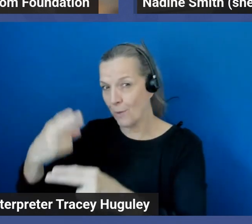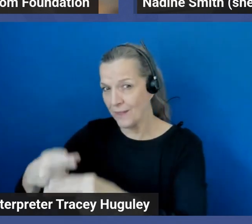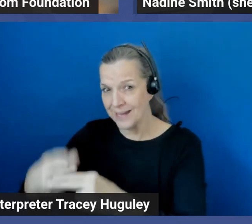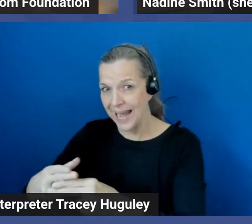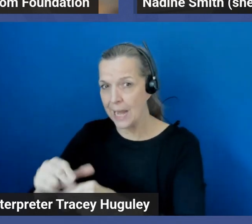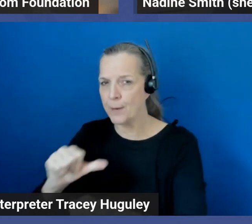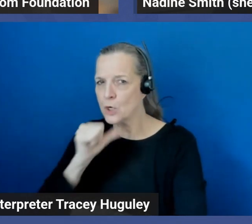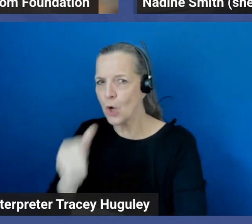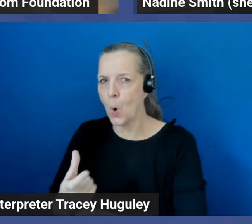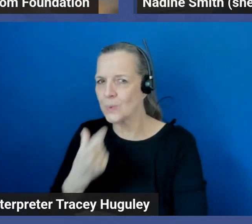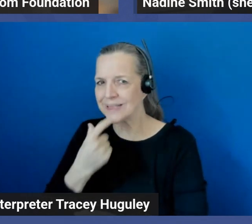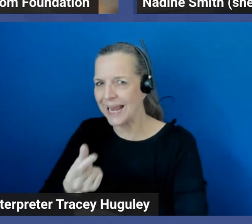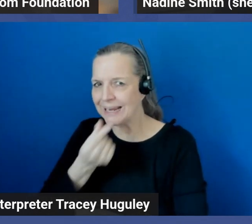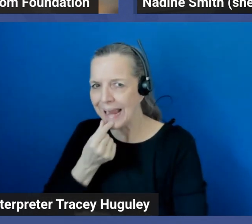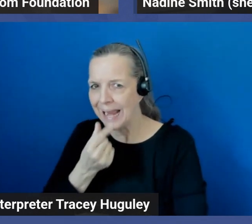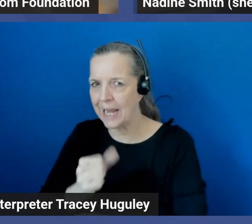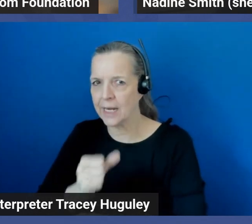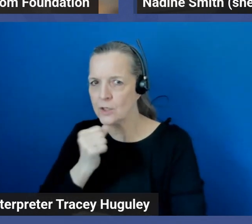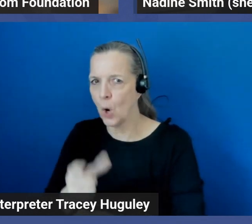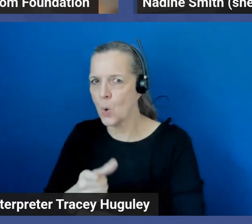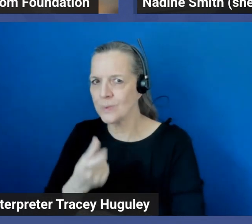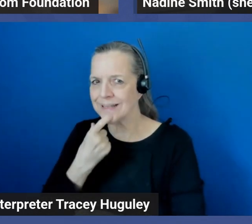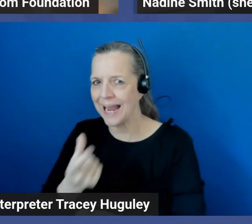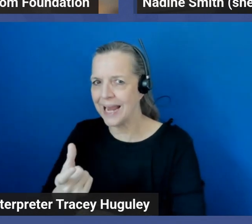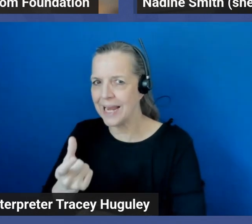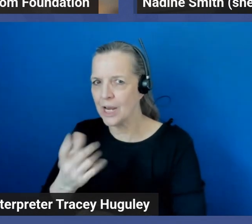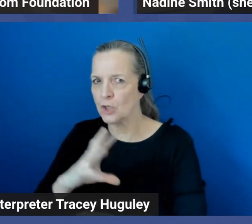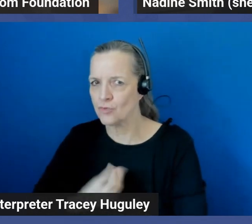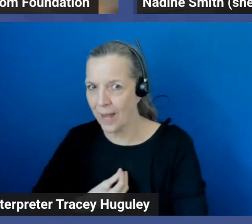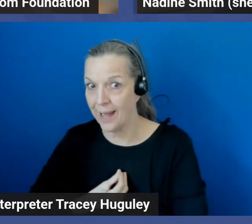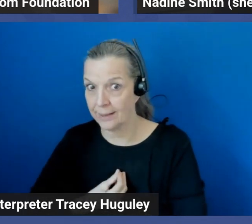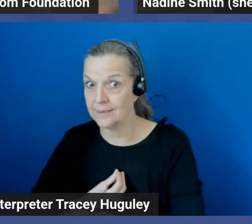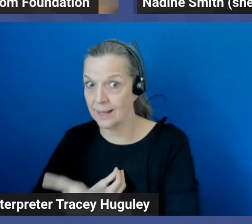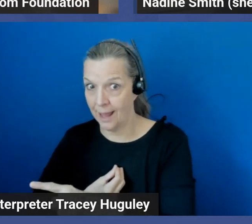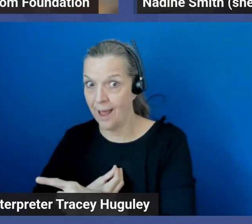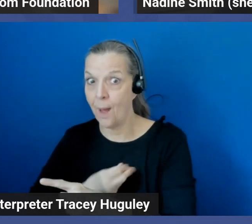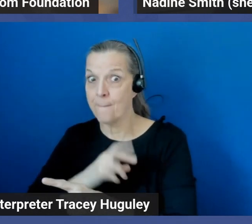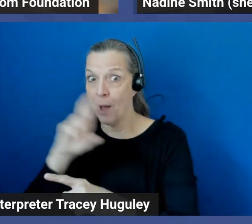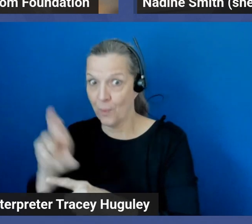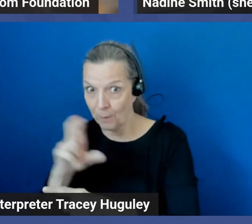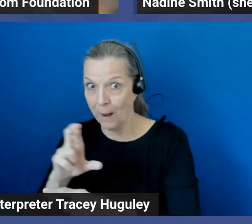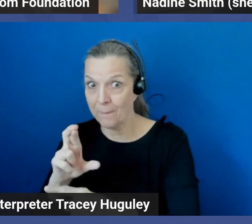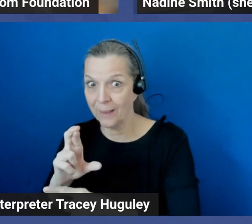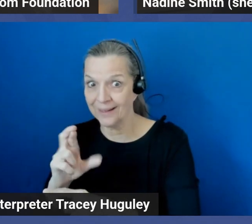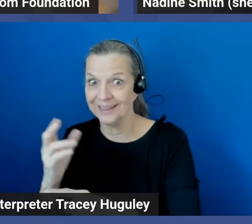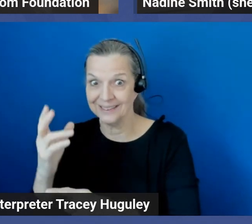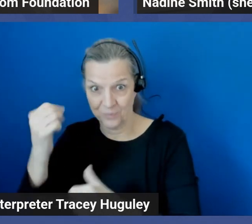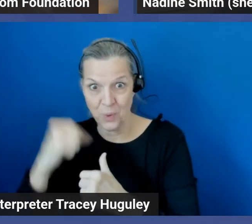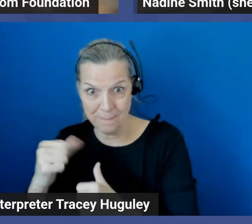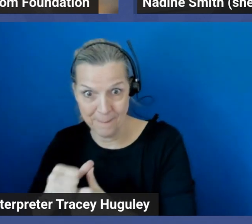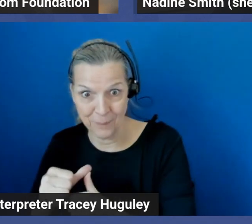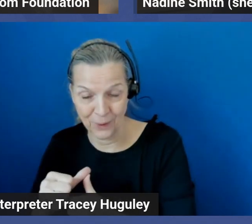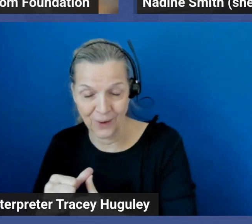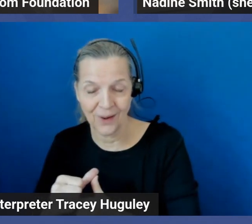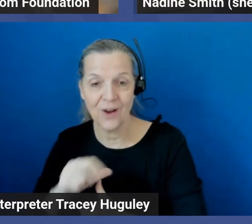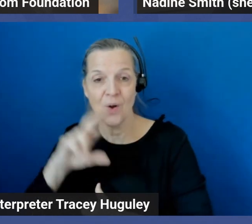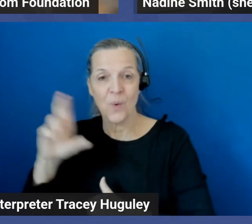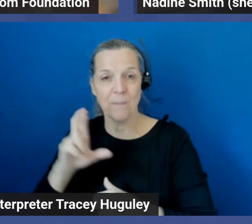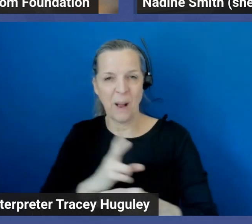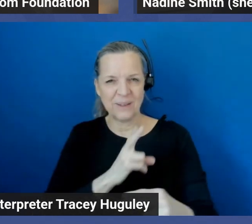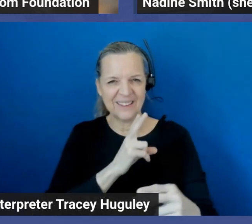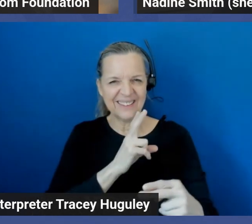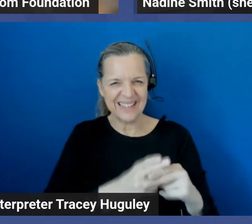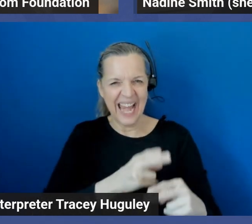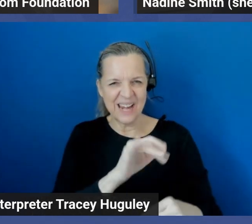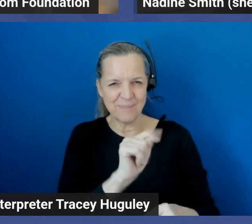that the Republicans gave it. They remember the name we gave it, because the names the Republican gave it, bill names